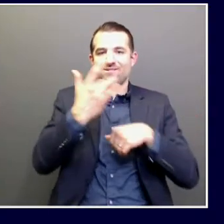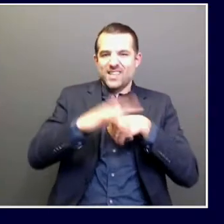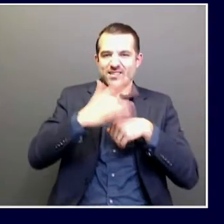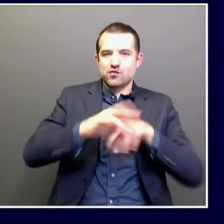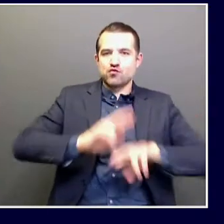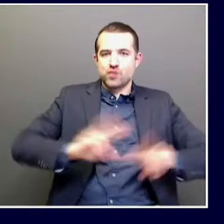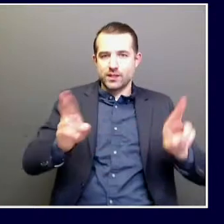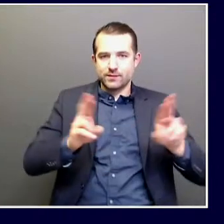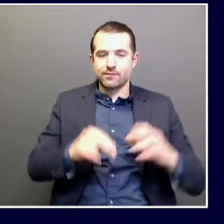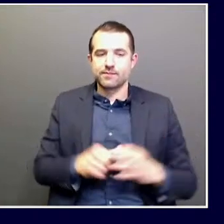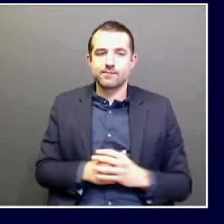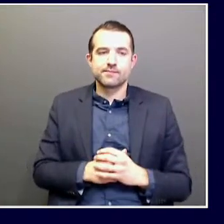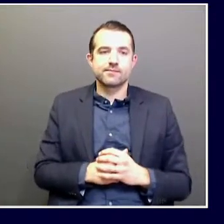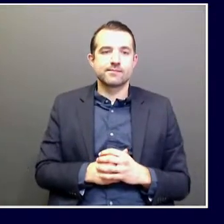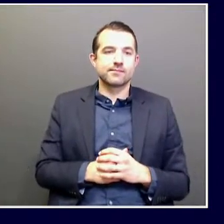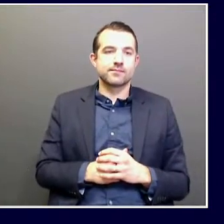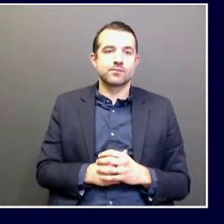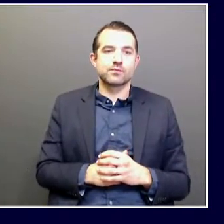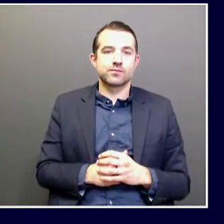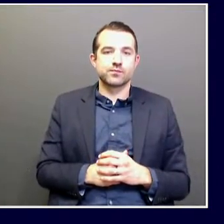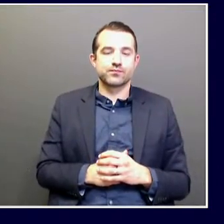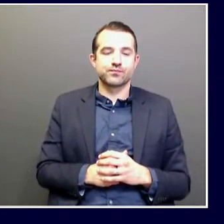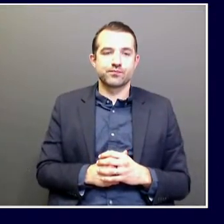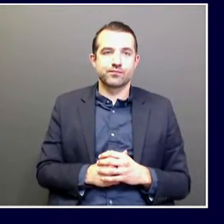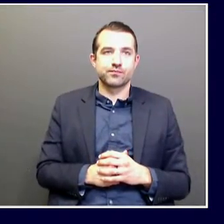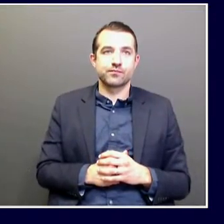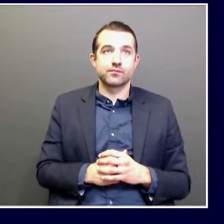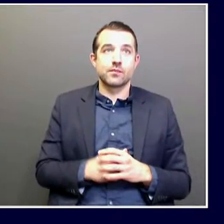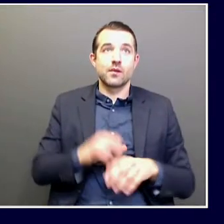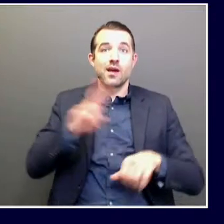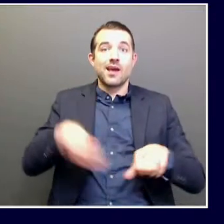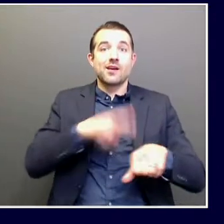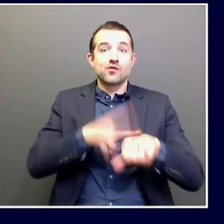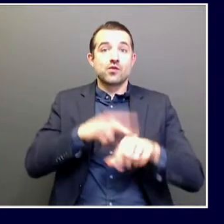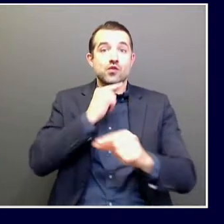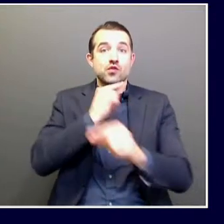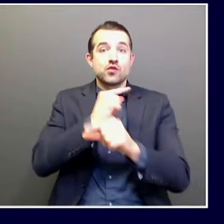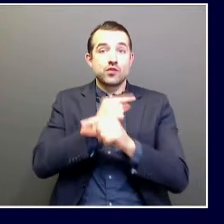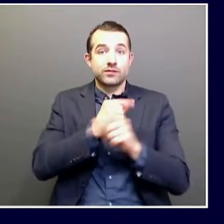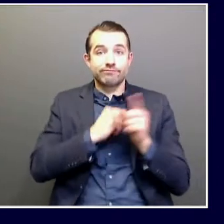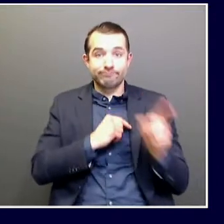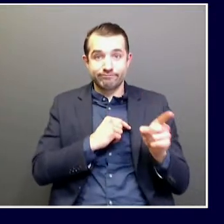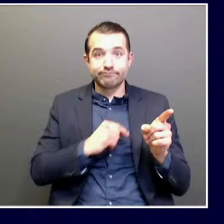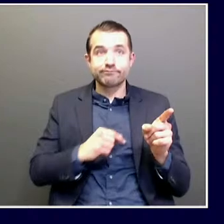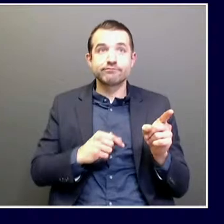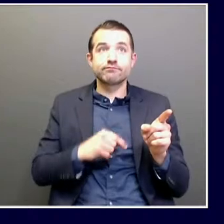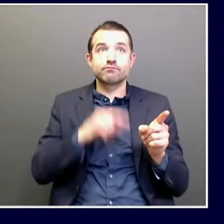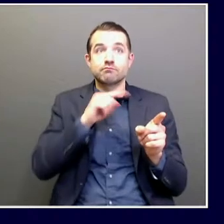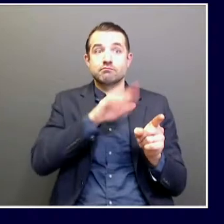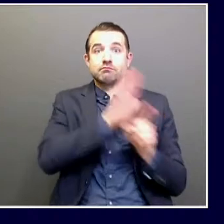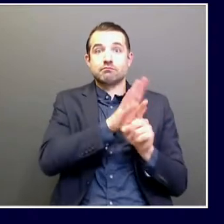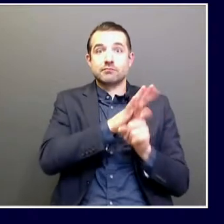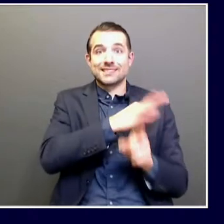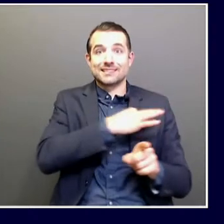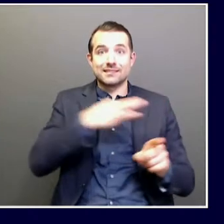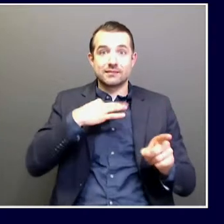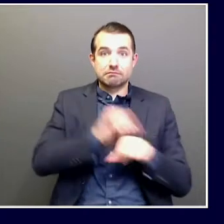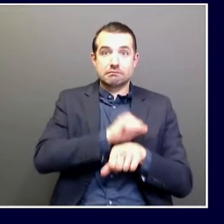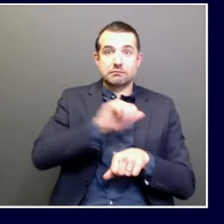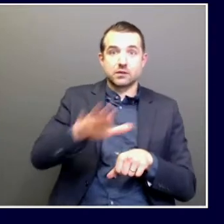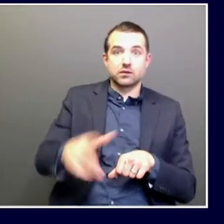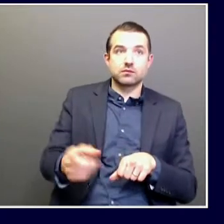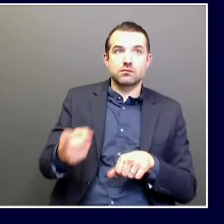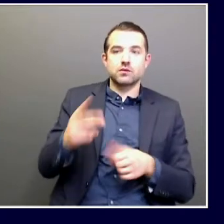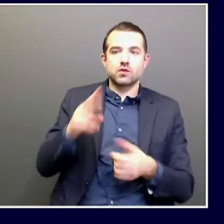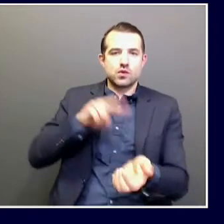one of the deployments of the National Guard right now is to a nursing facility that will be open